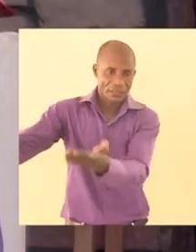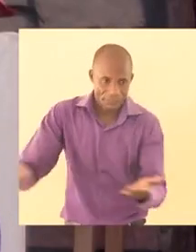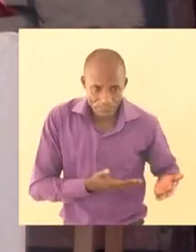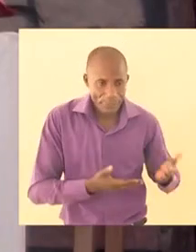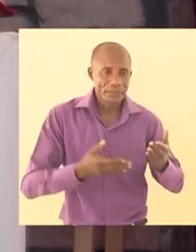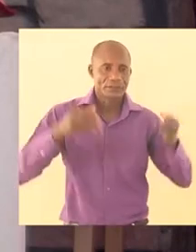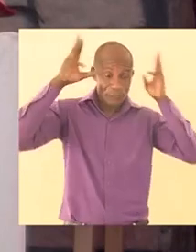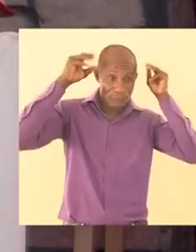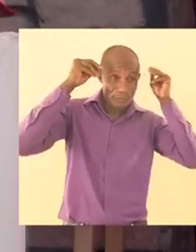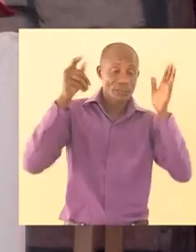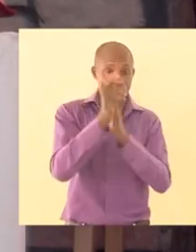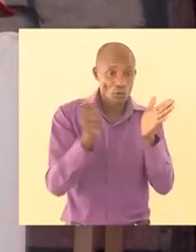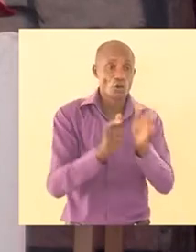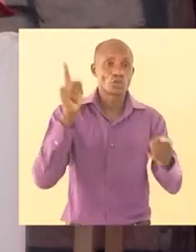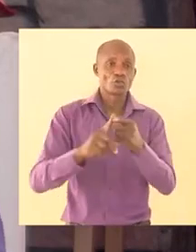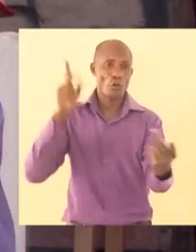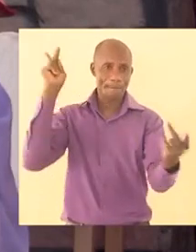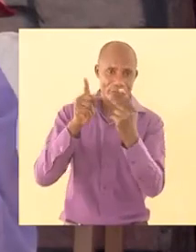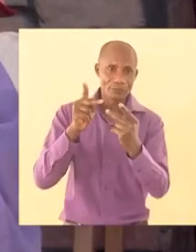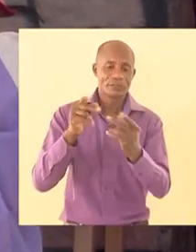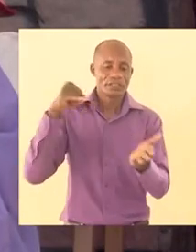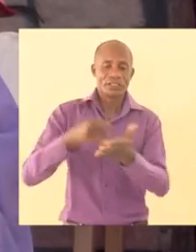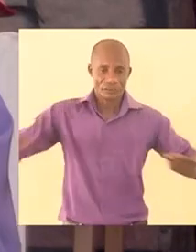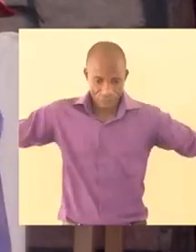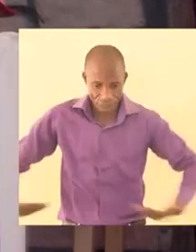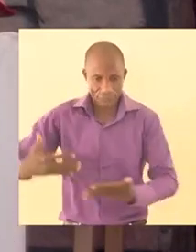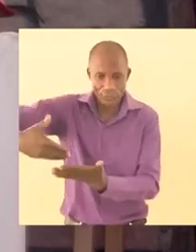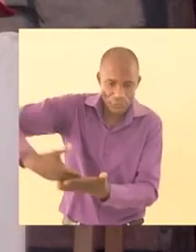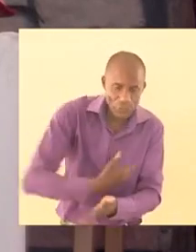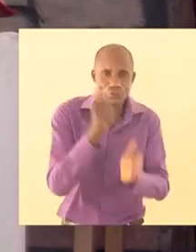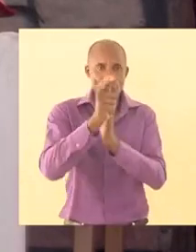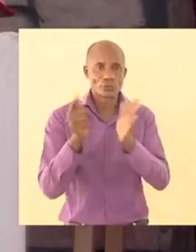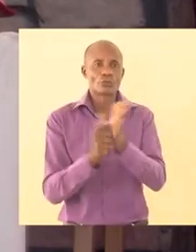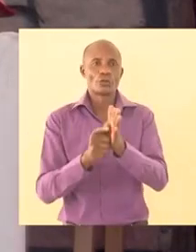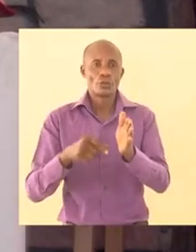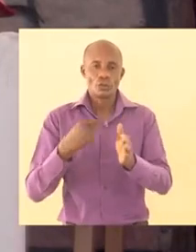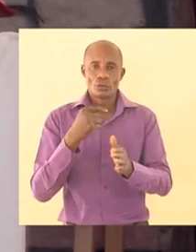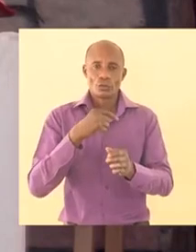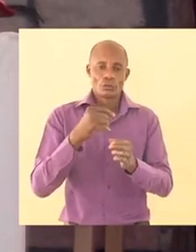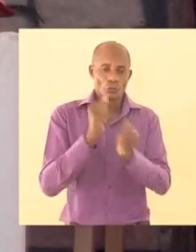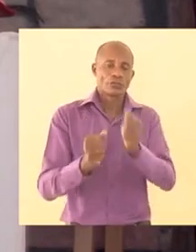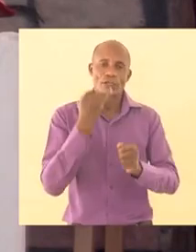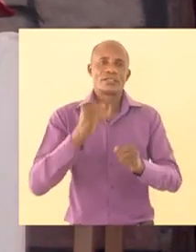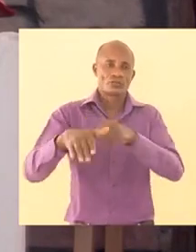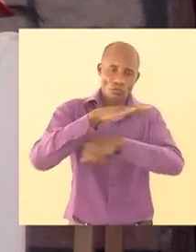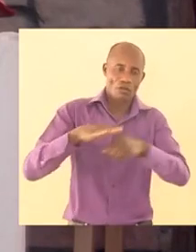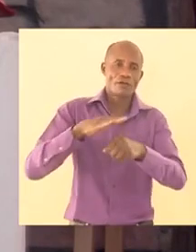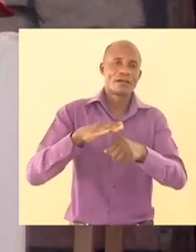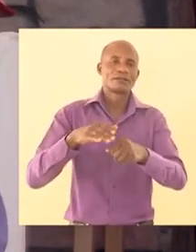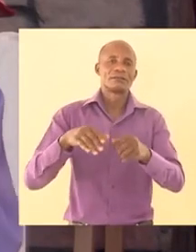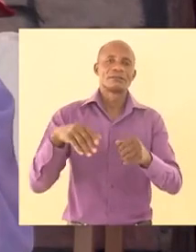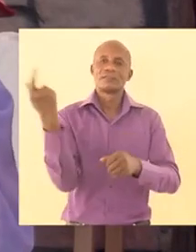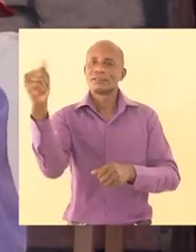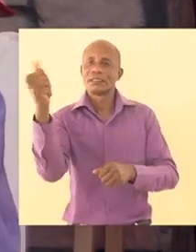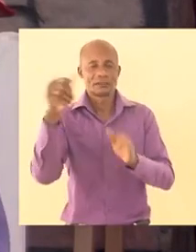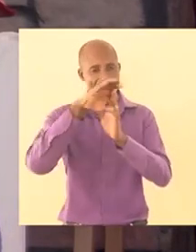the Mosaic law to perfection. It introduces a new law which transcends the Ten Commandments, which we heard in our first reading.